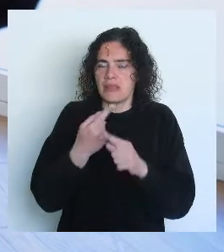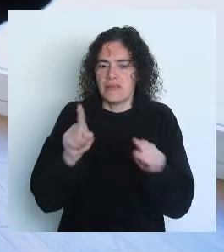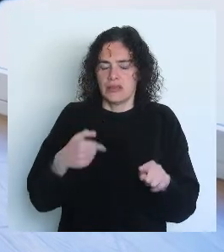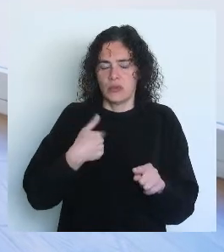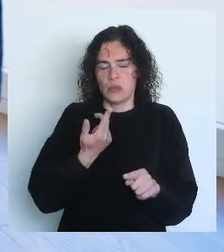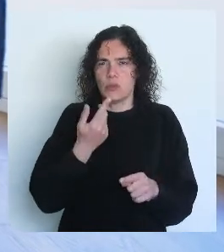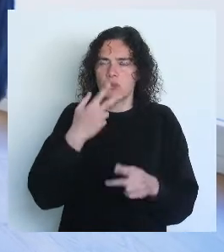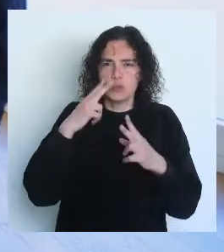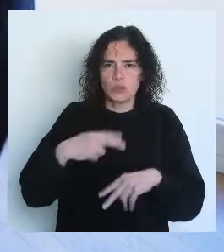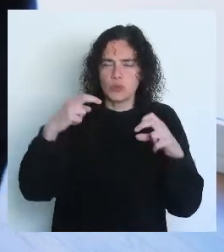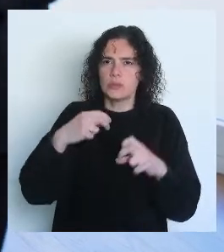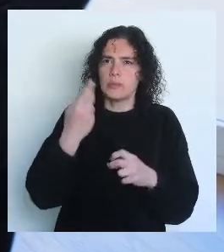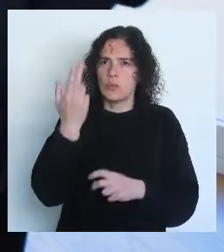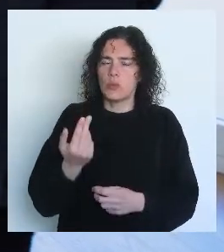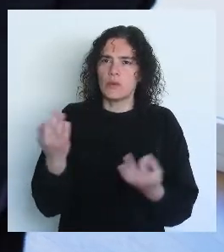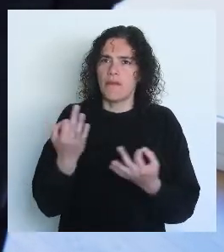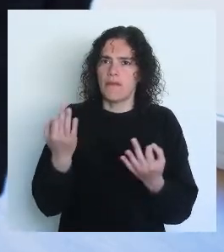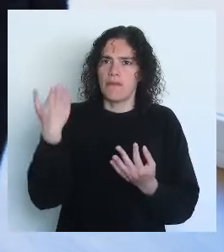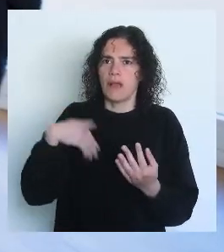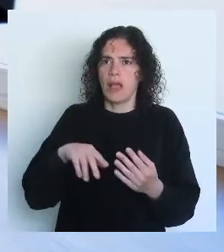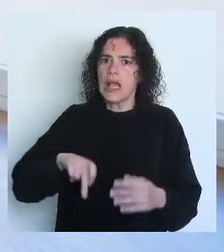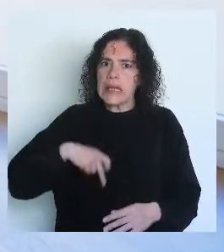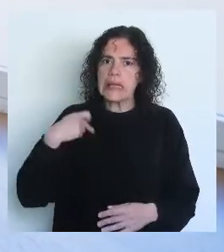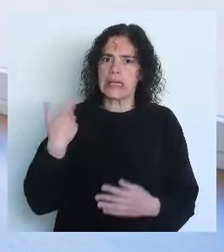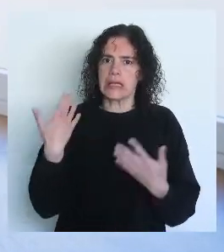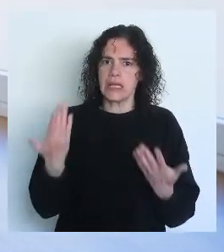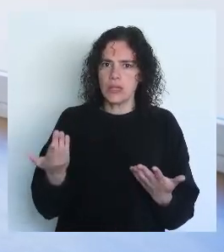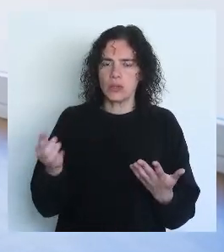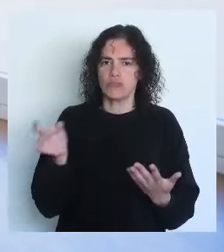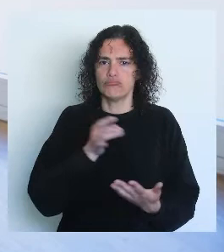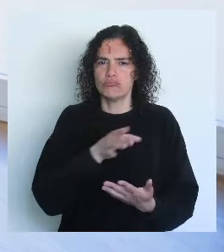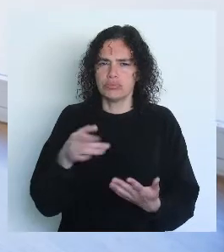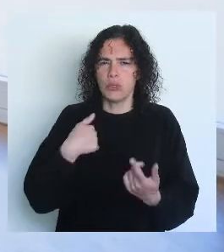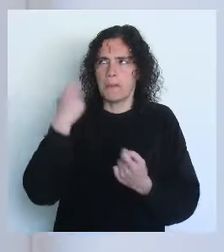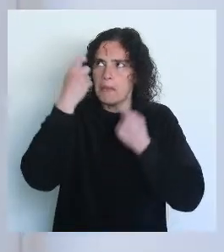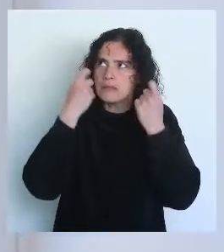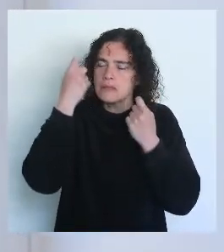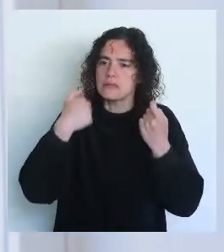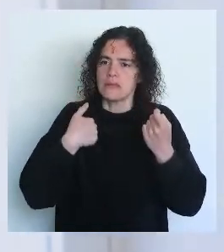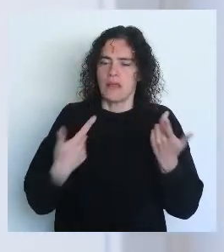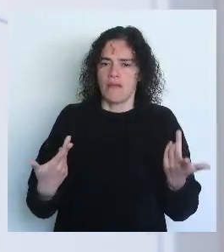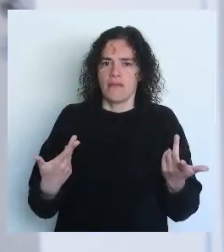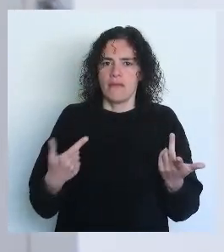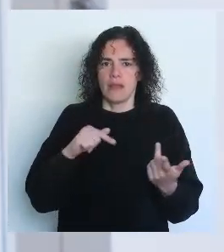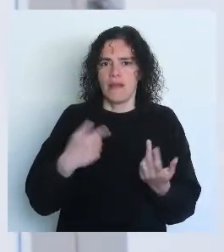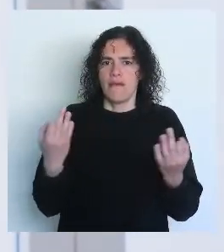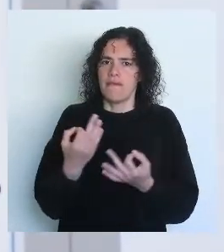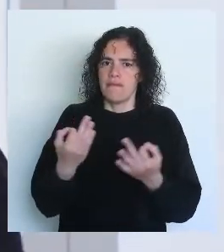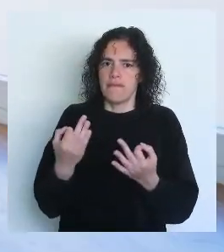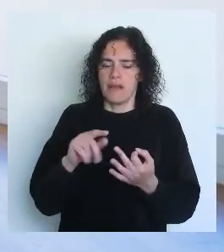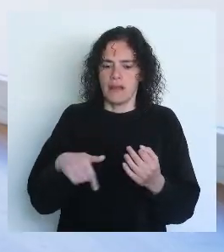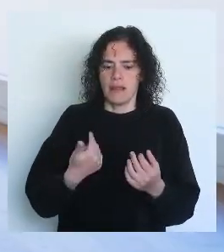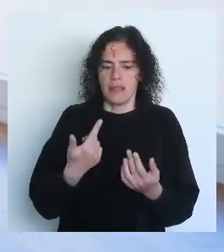And I discovered a painting that actually was richer than I thought. That was